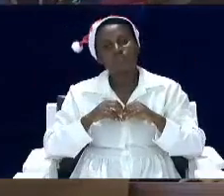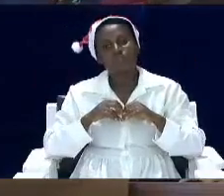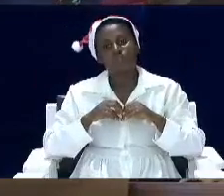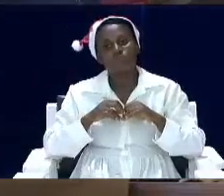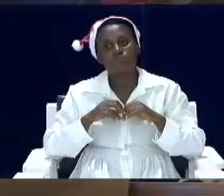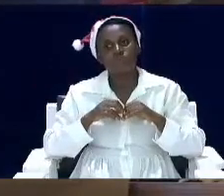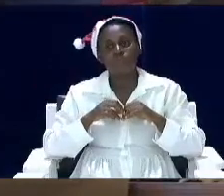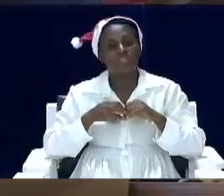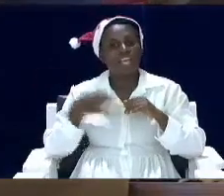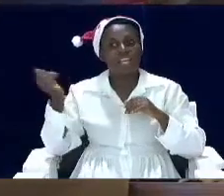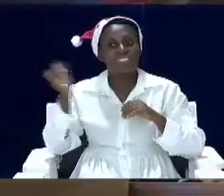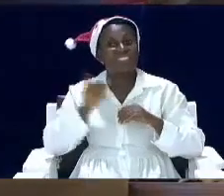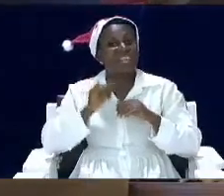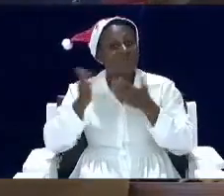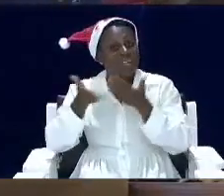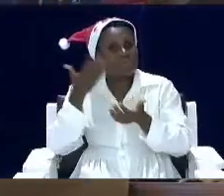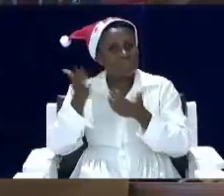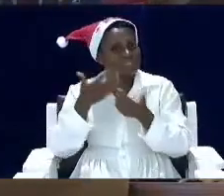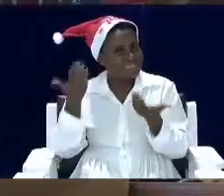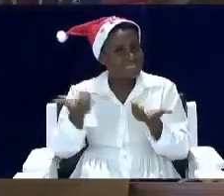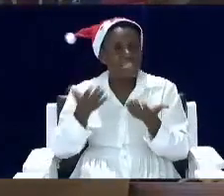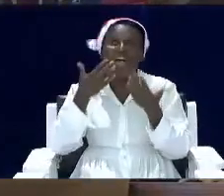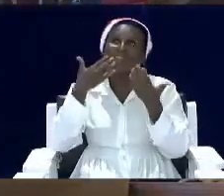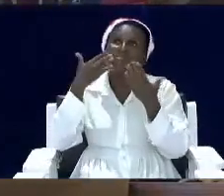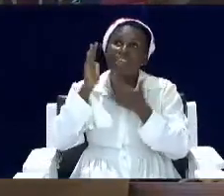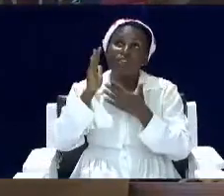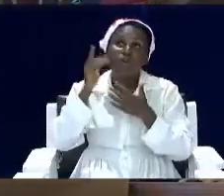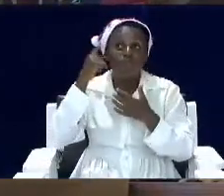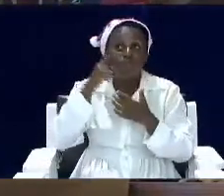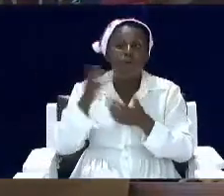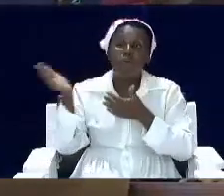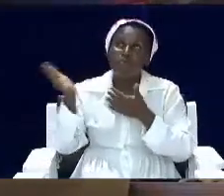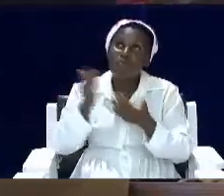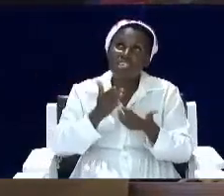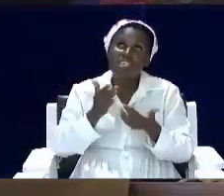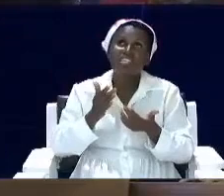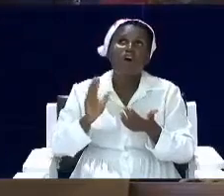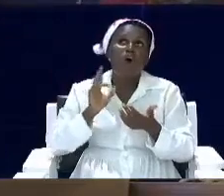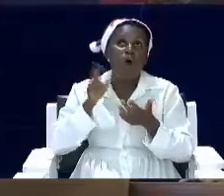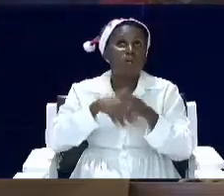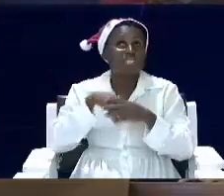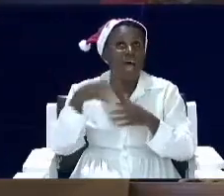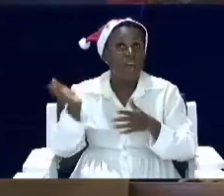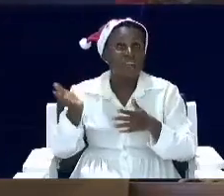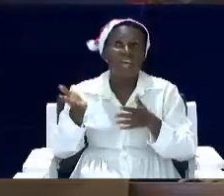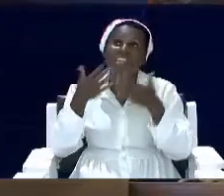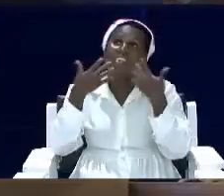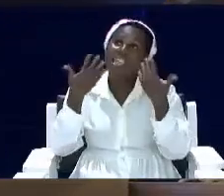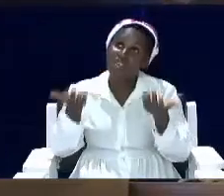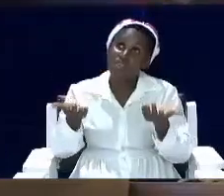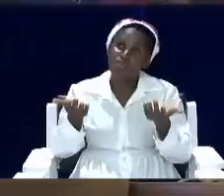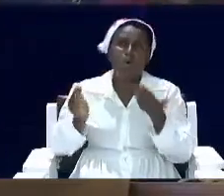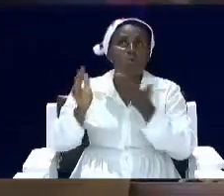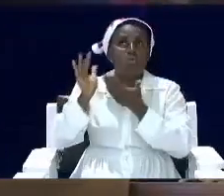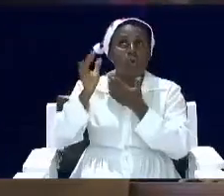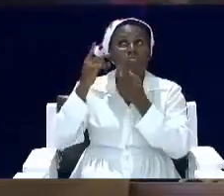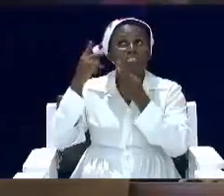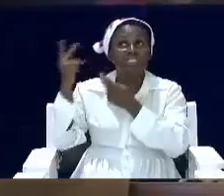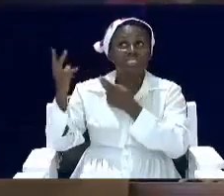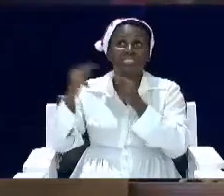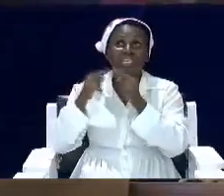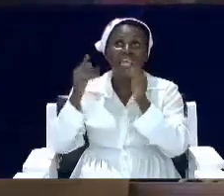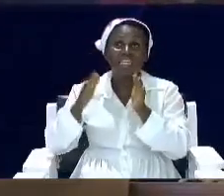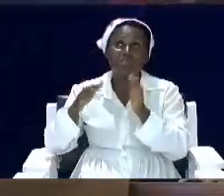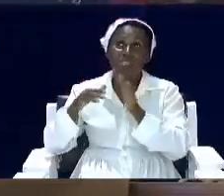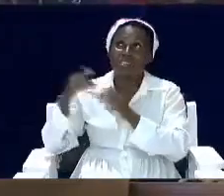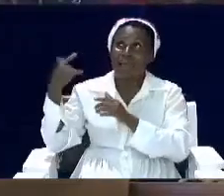They should have said, "God, thank you for bringing us out. Look at the enemies, they are coming. We know you who brought us